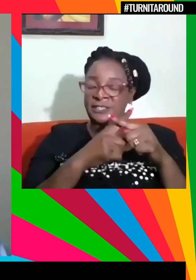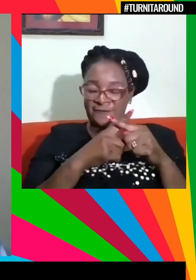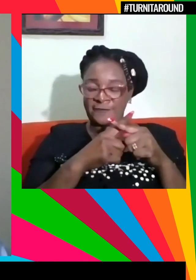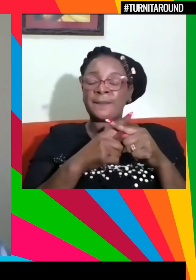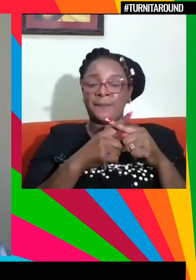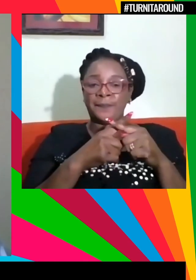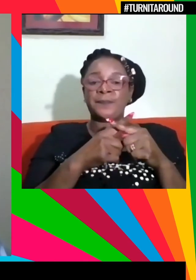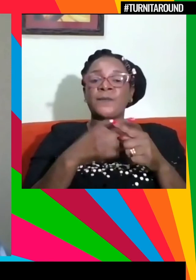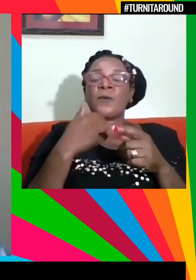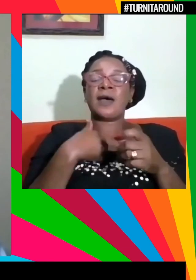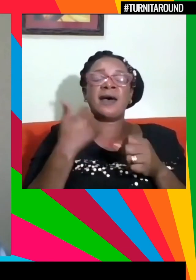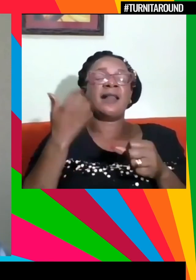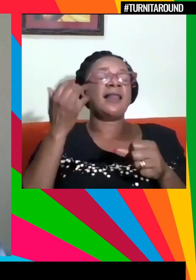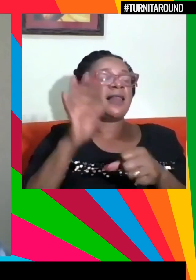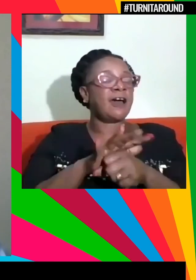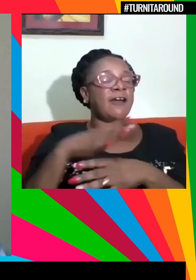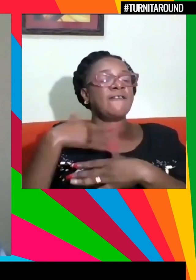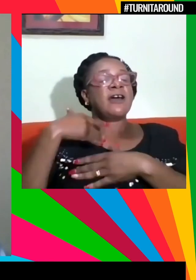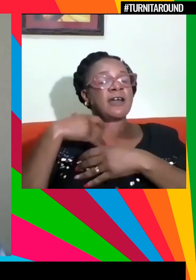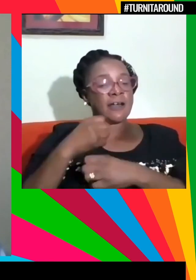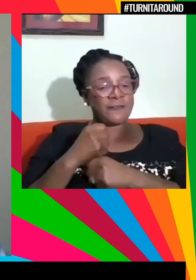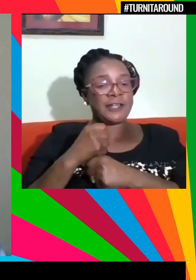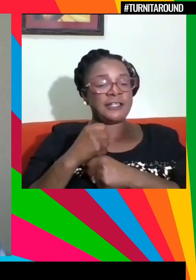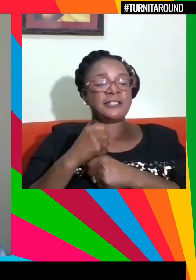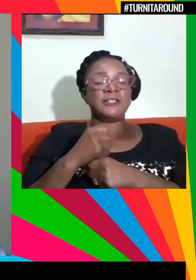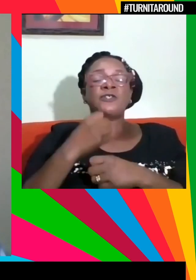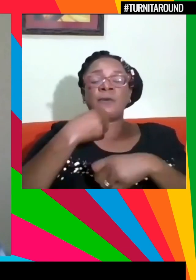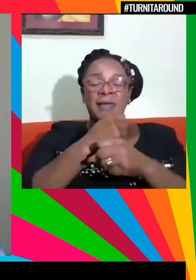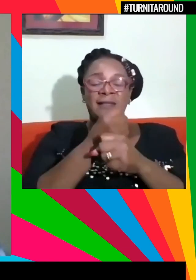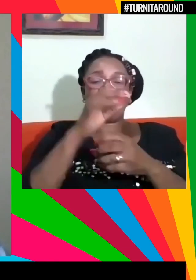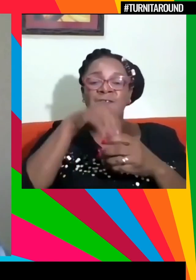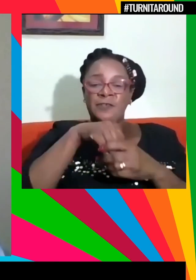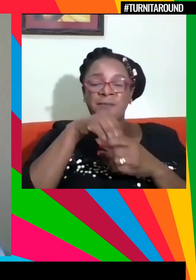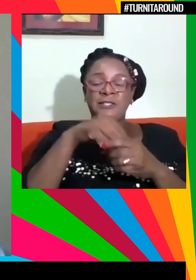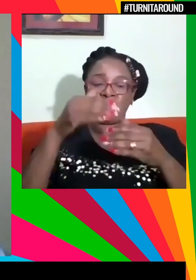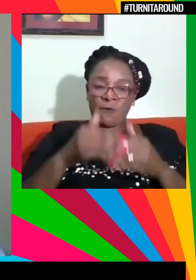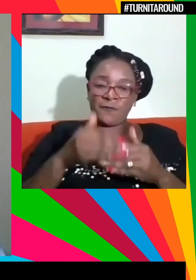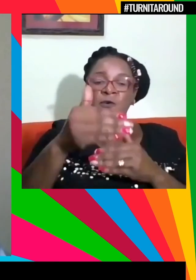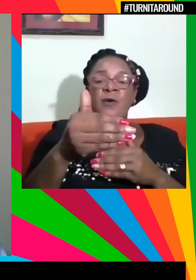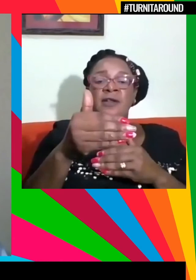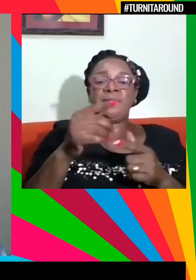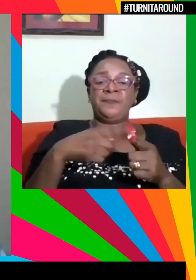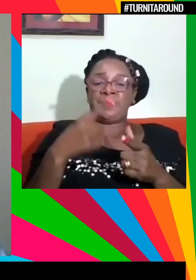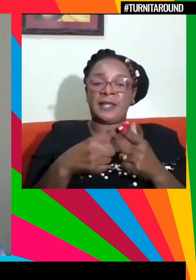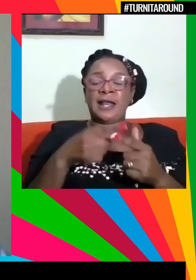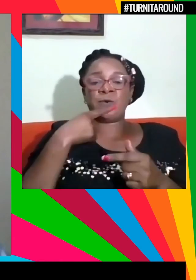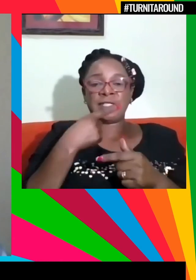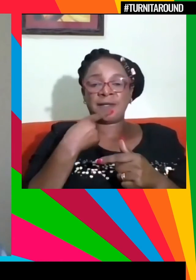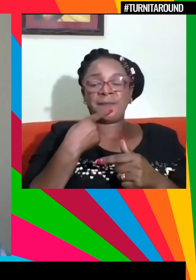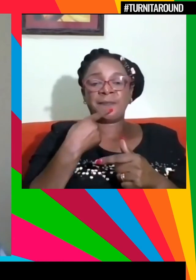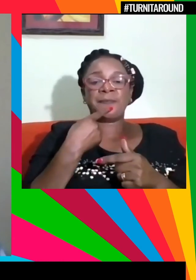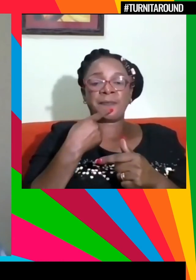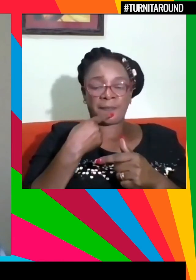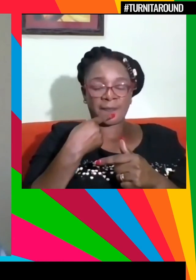had a lot of confidence to make the investments that we needed to move forward. So again, one, I would say, pick a point